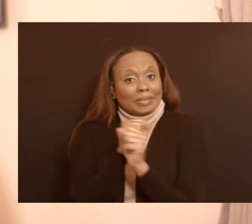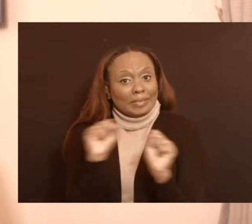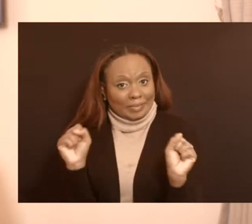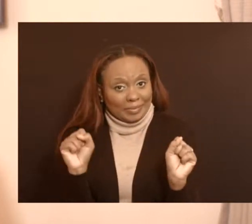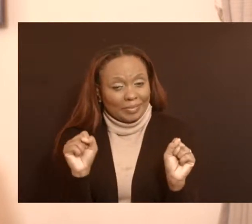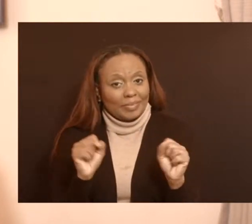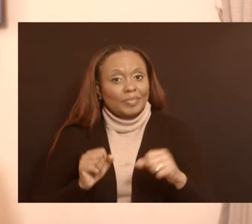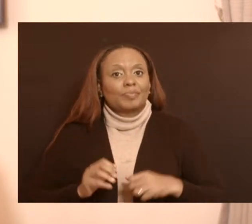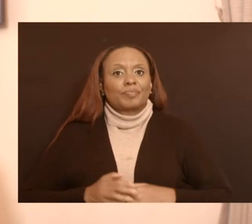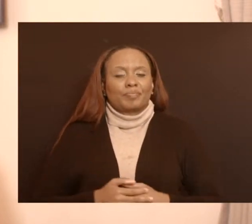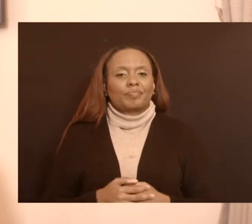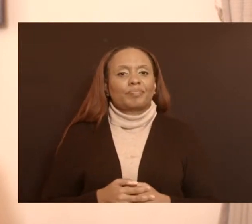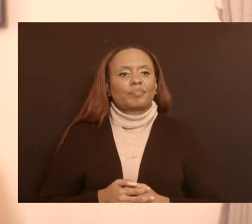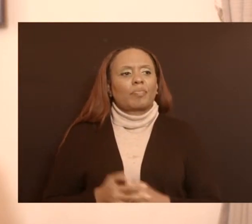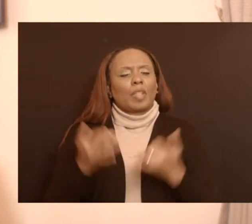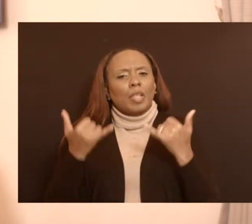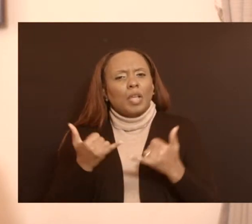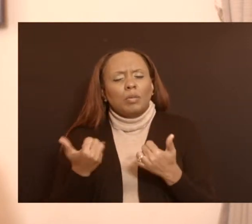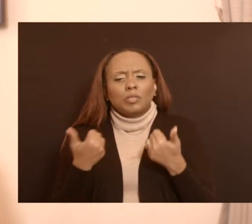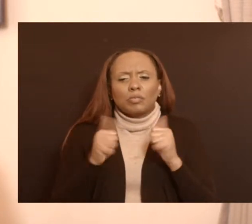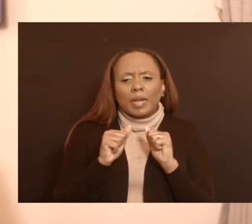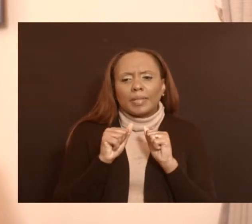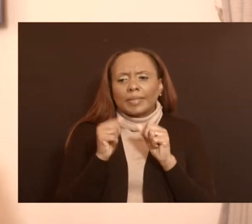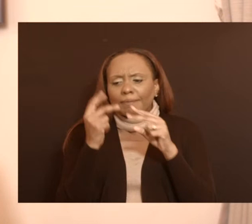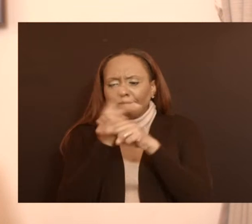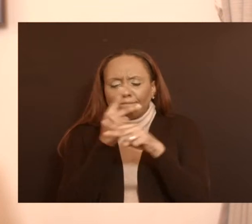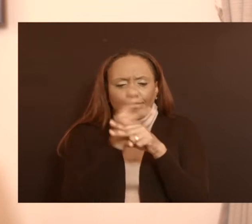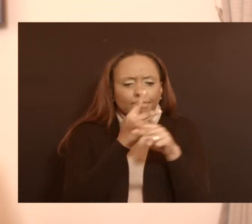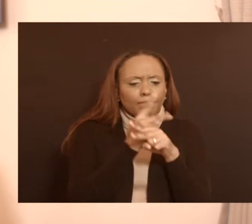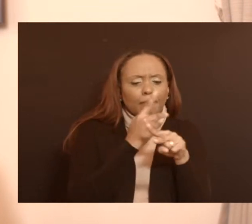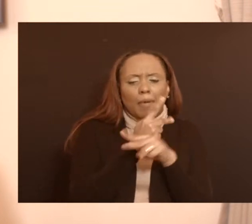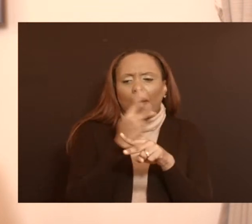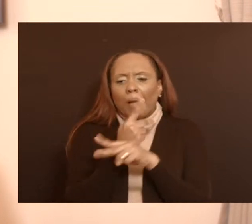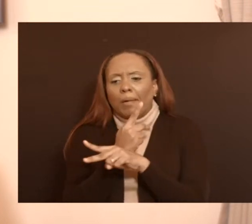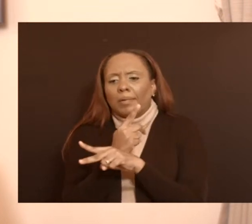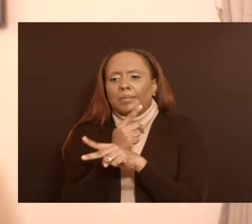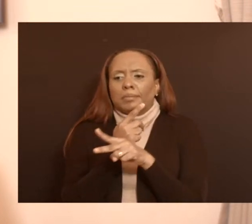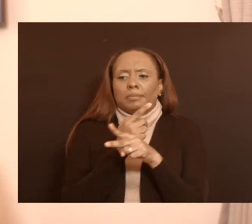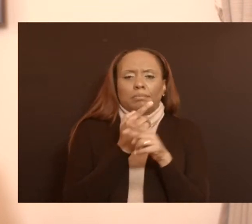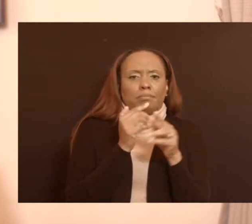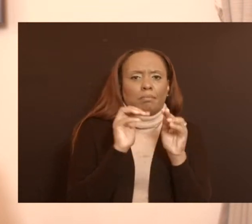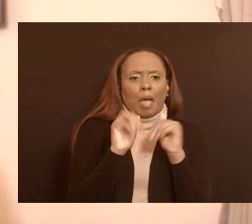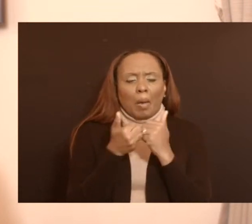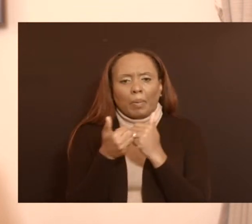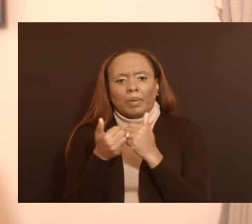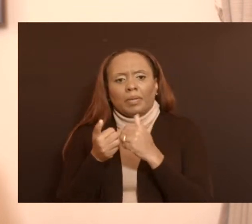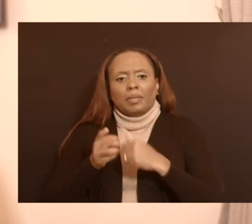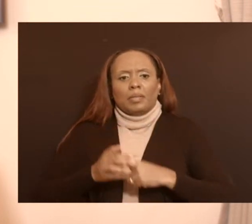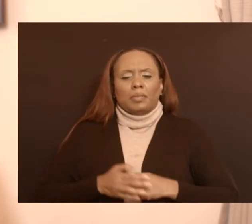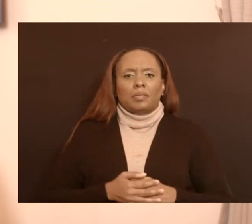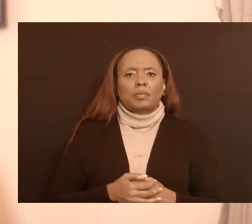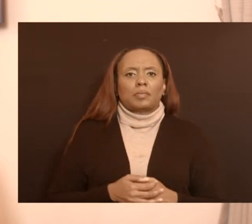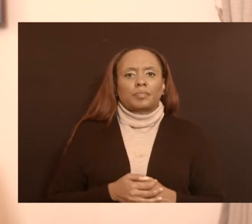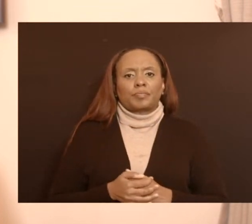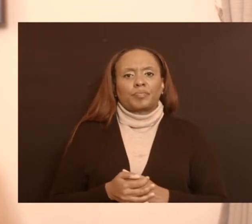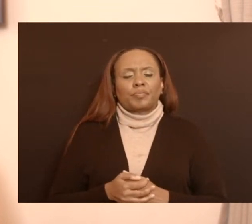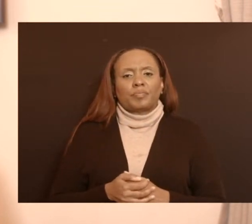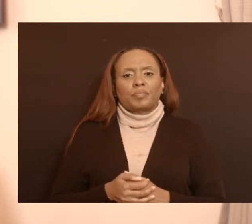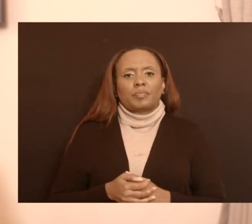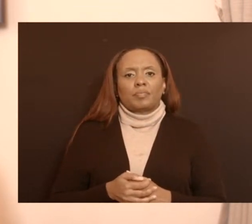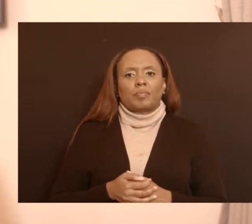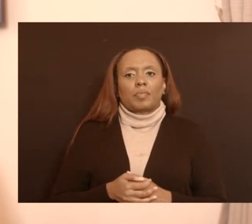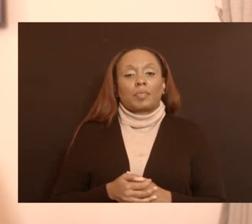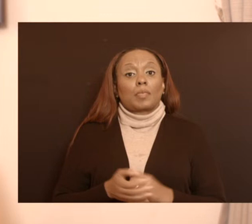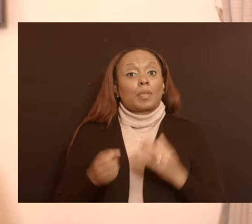some of the things that we are working on, and we really we are looking forward to the Barbadian public. I want to say COVID is completely